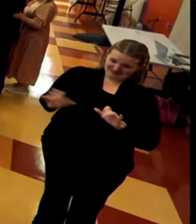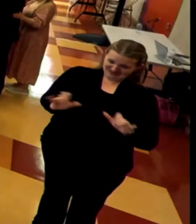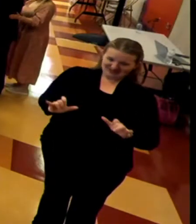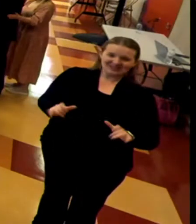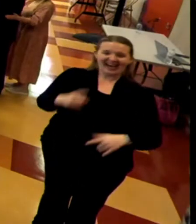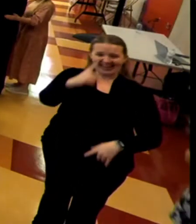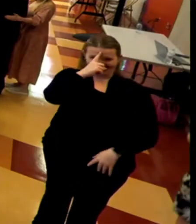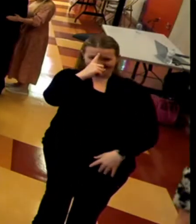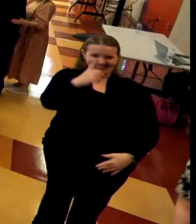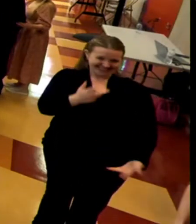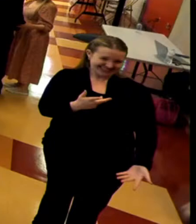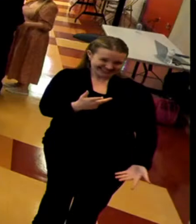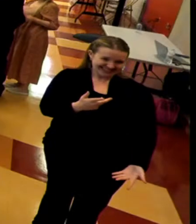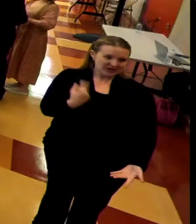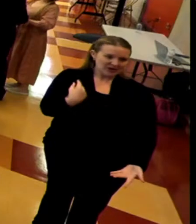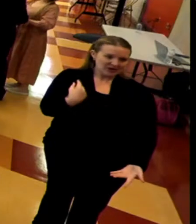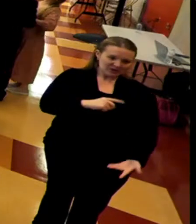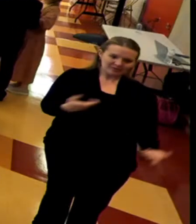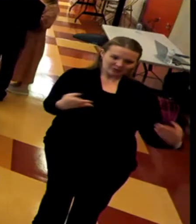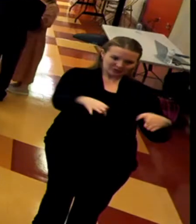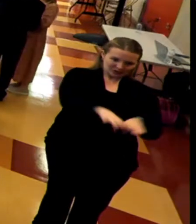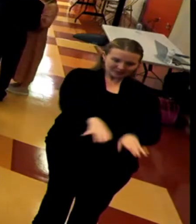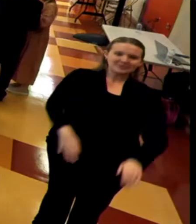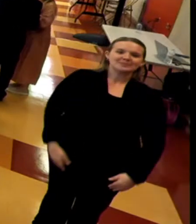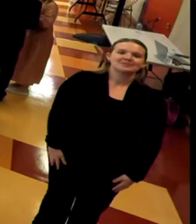think we will adjourn.